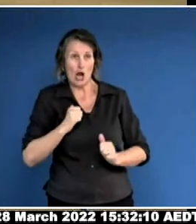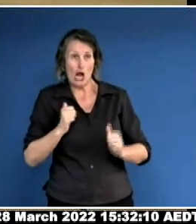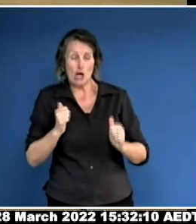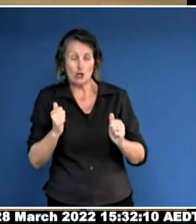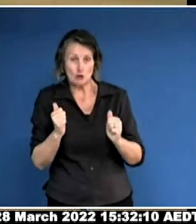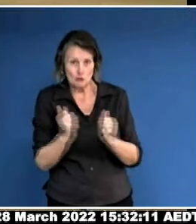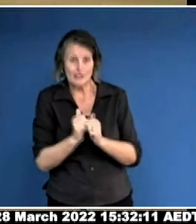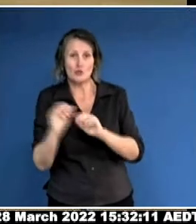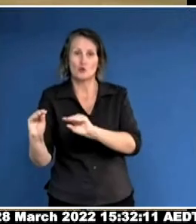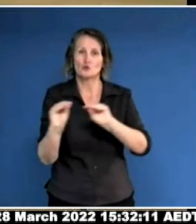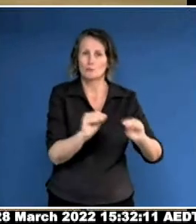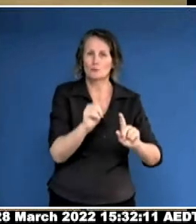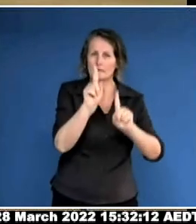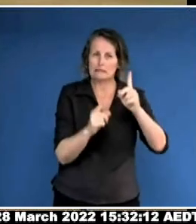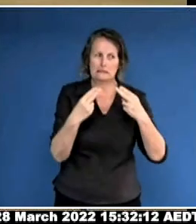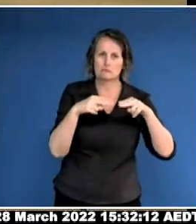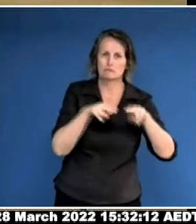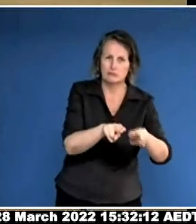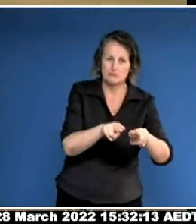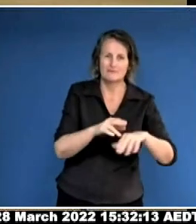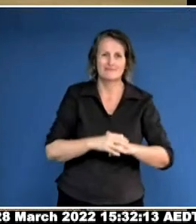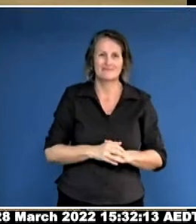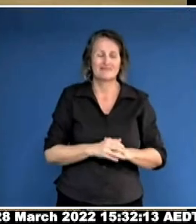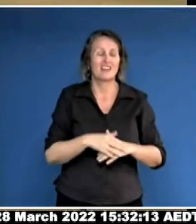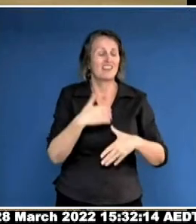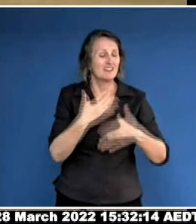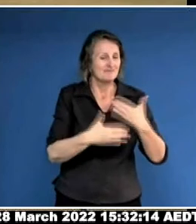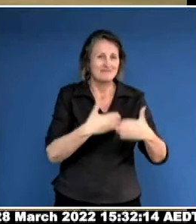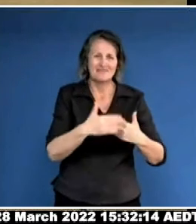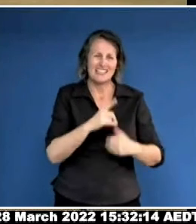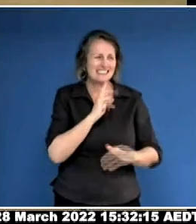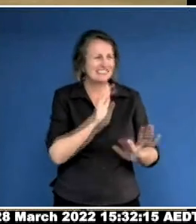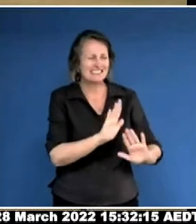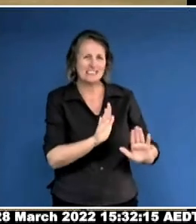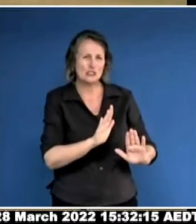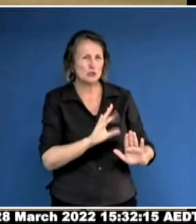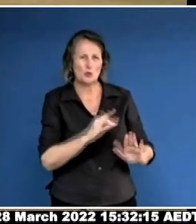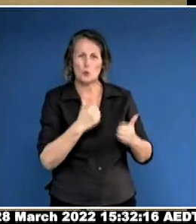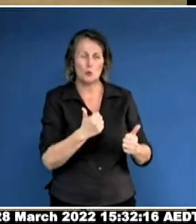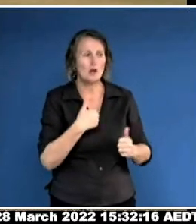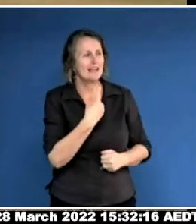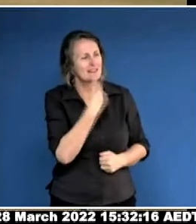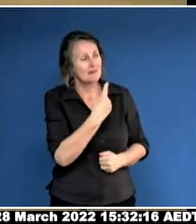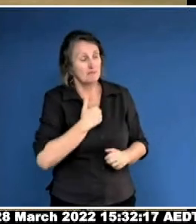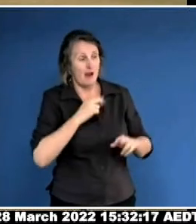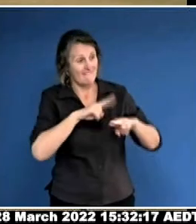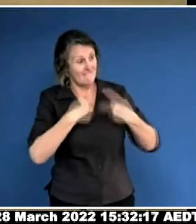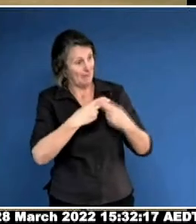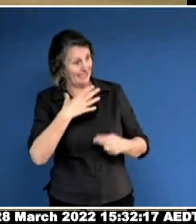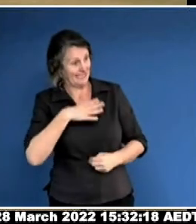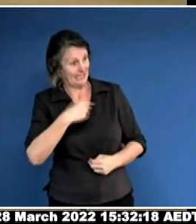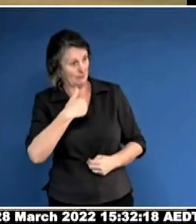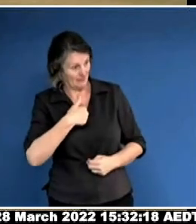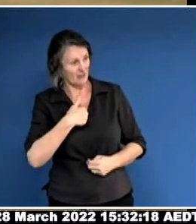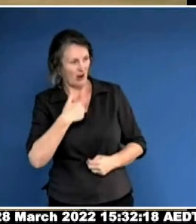city. Things weren't working out well, so I told him that my family needed me and I was going to move in with them. I left the